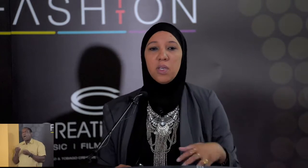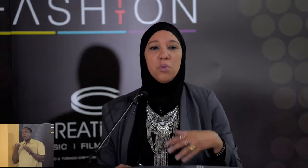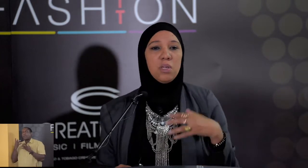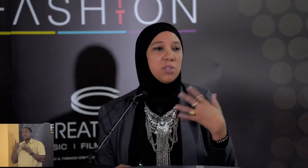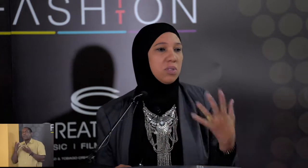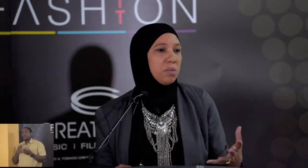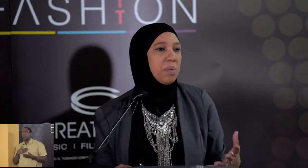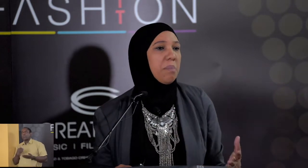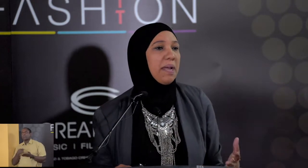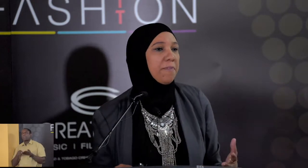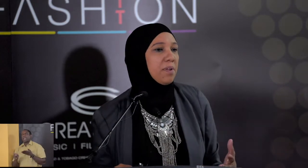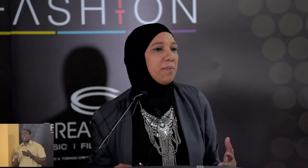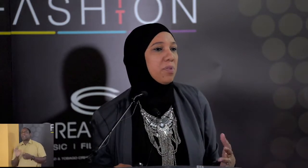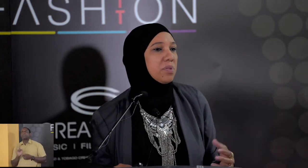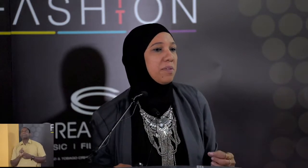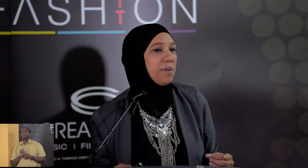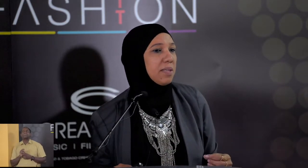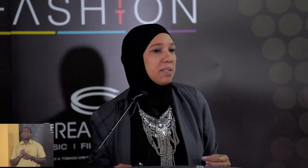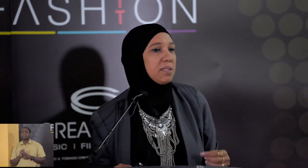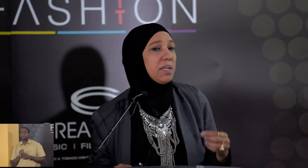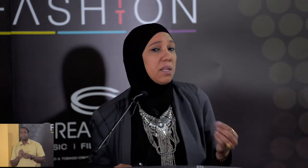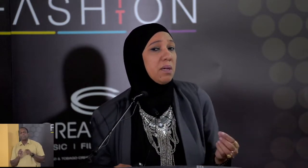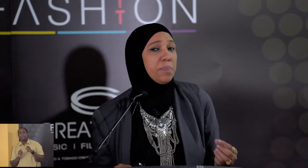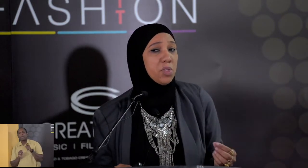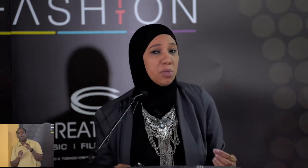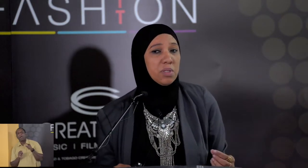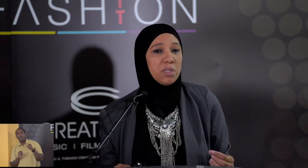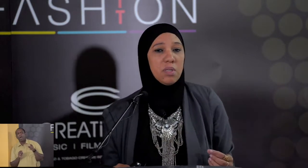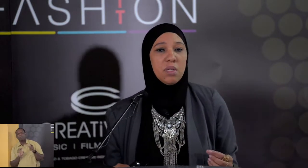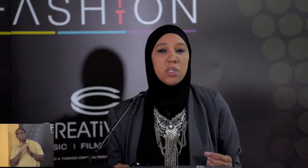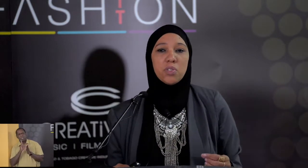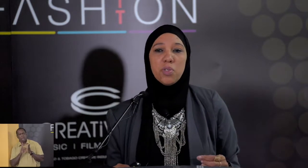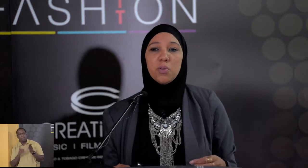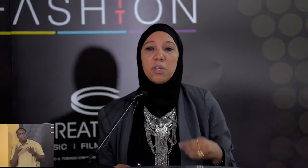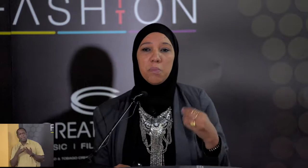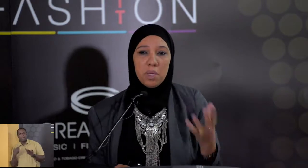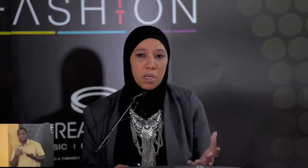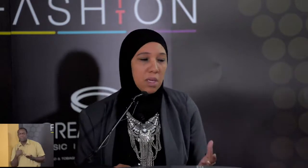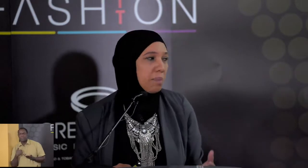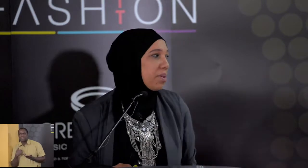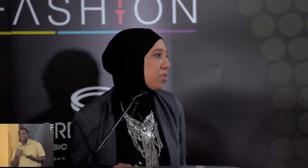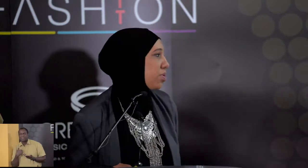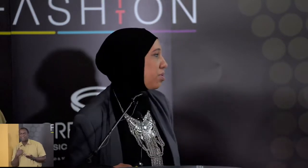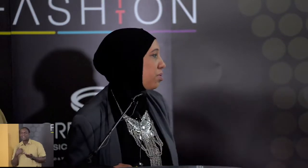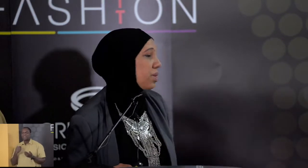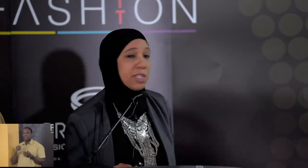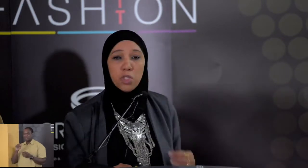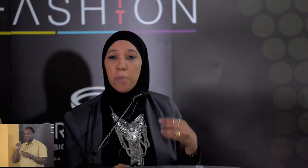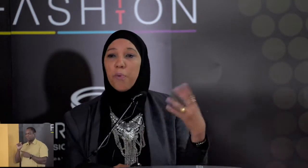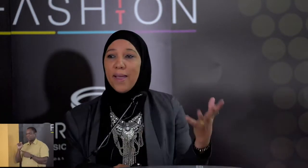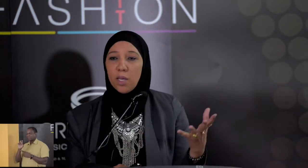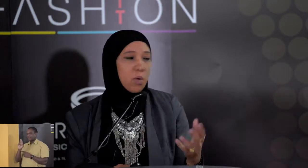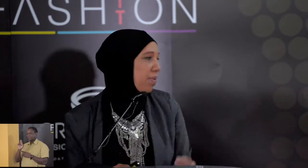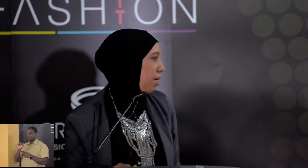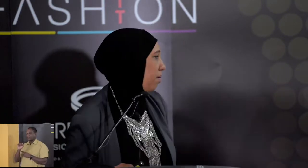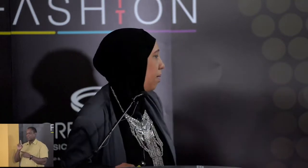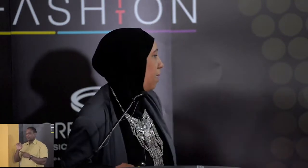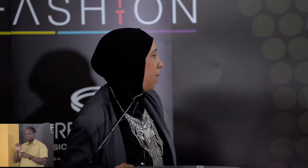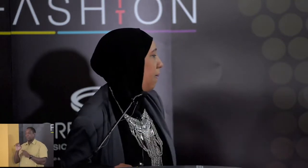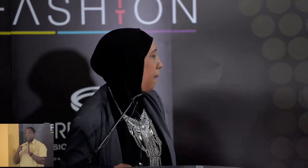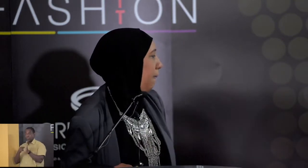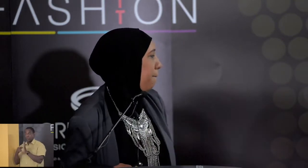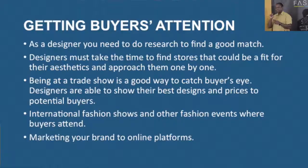events. You need to be mindful of those events and take an opportunity so you can be able to get your brand out